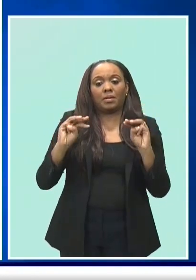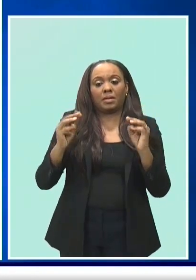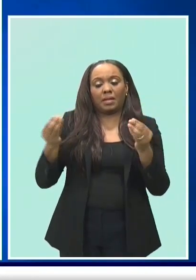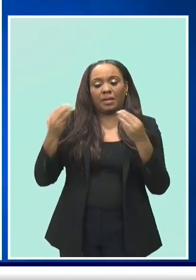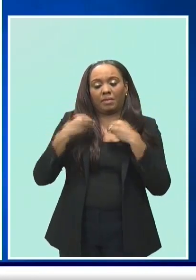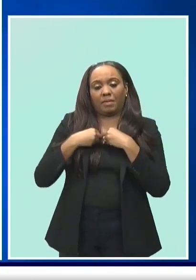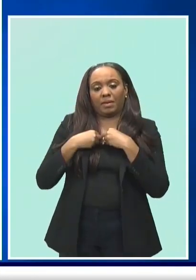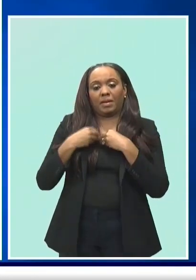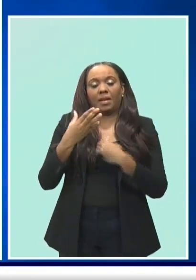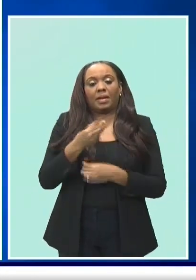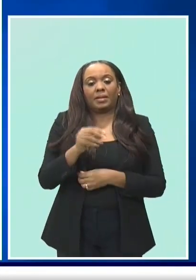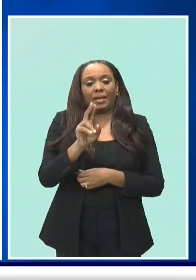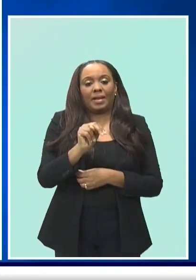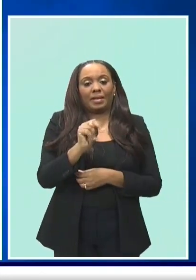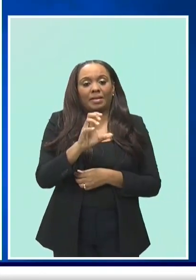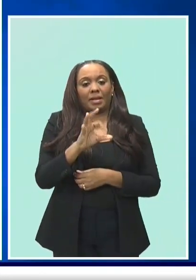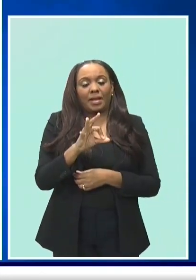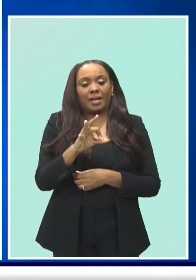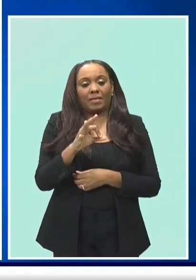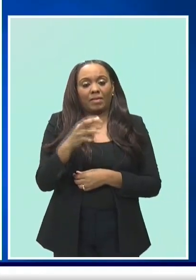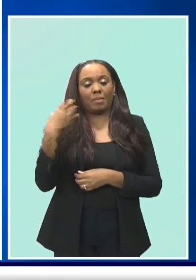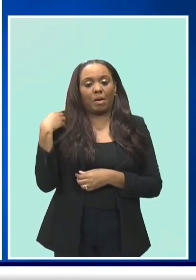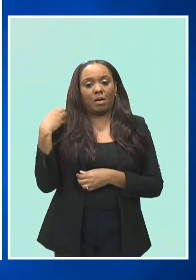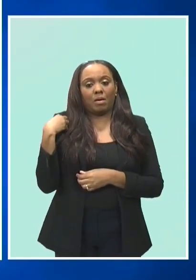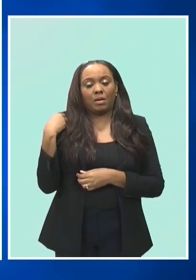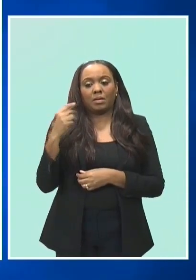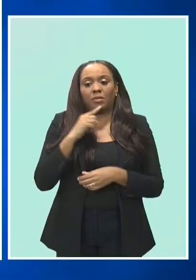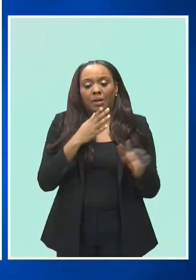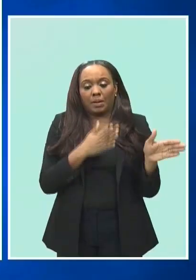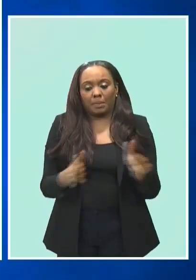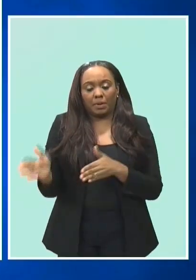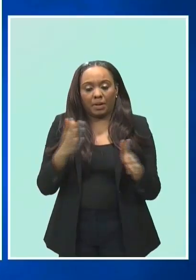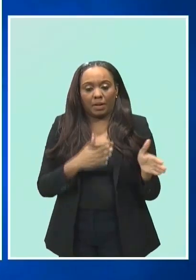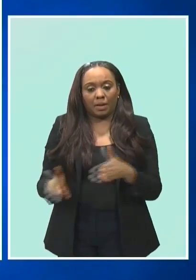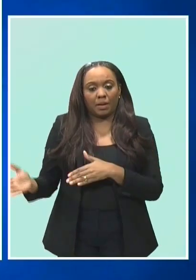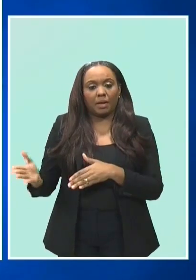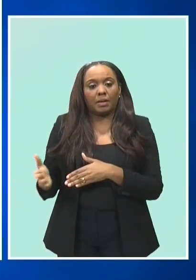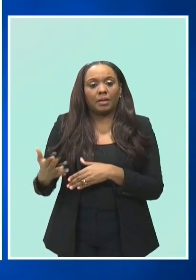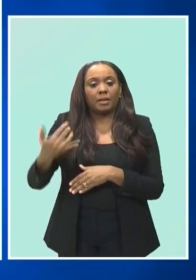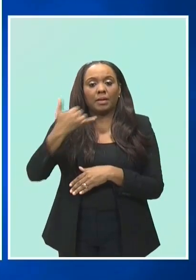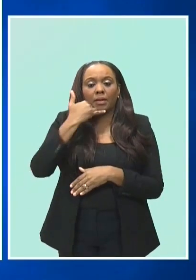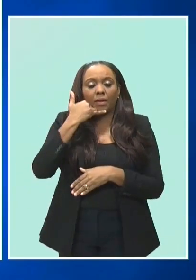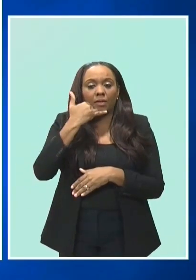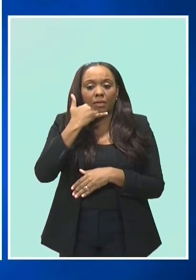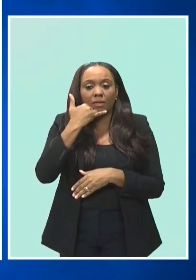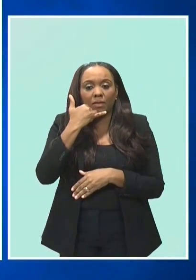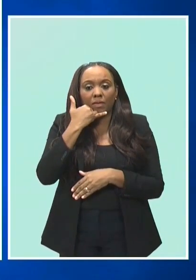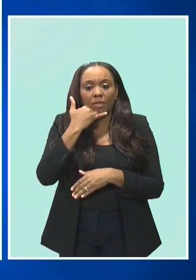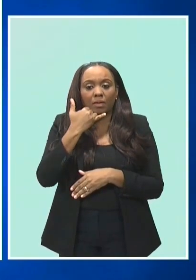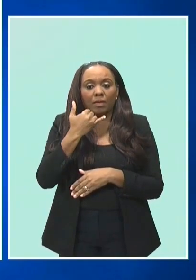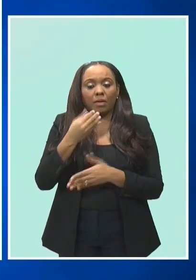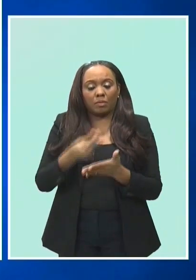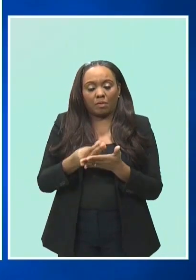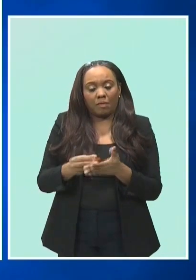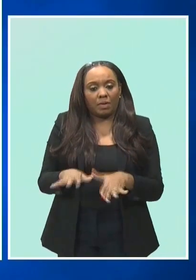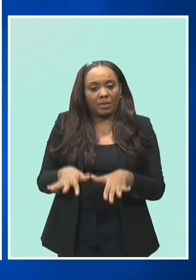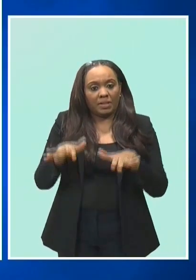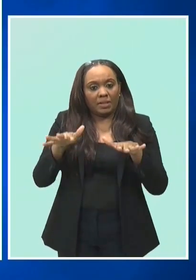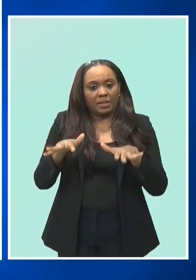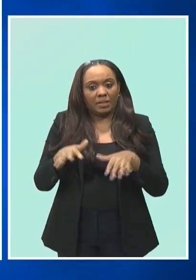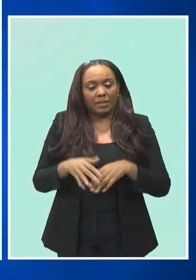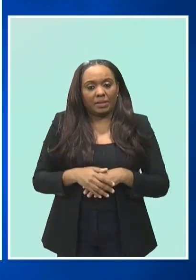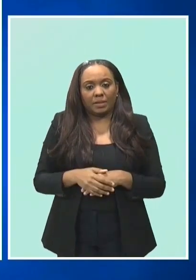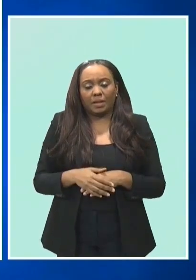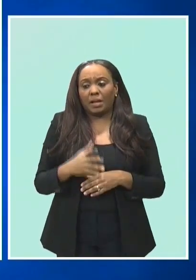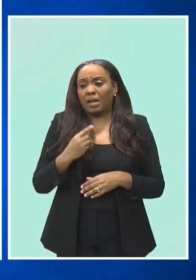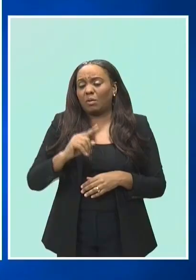assignment to put together a telethon, Mediathon, by the weekend. And, you know, it's